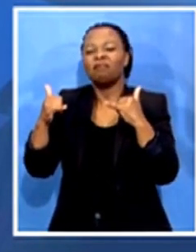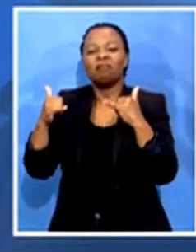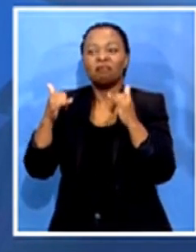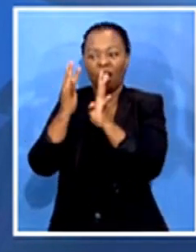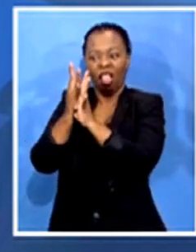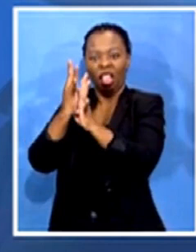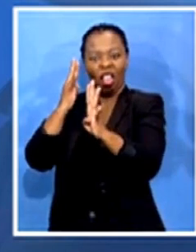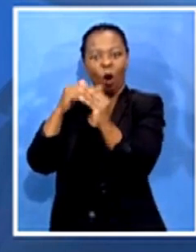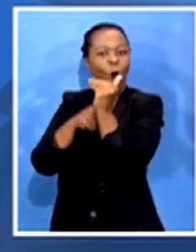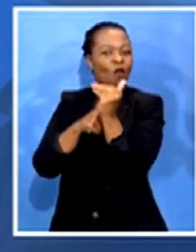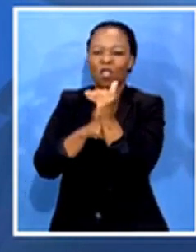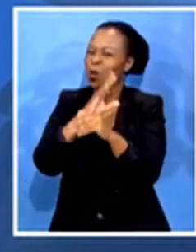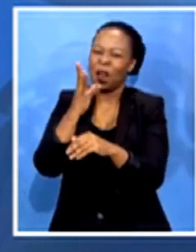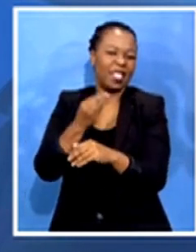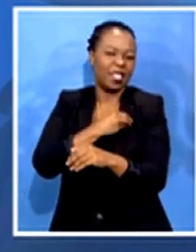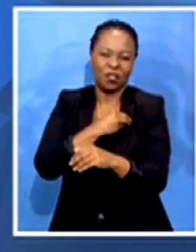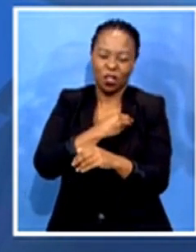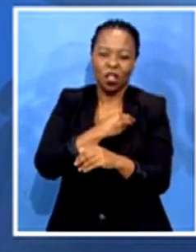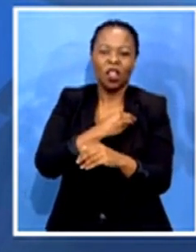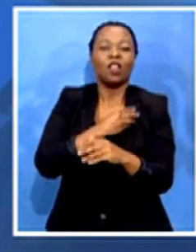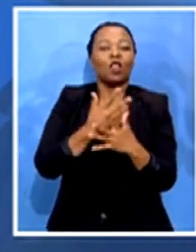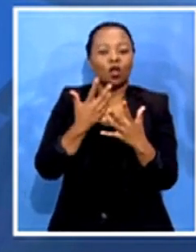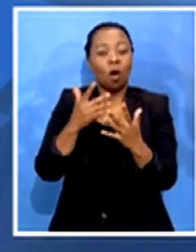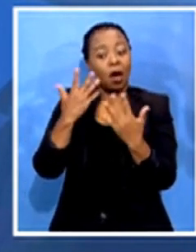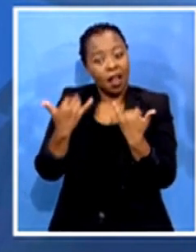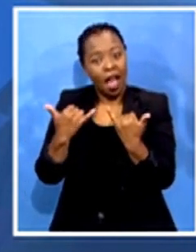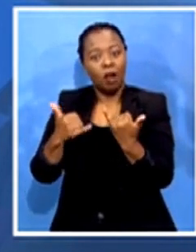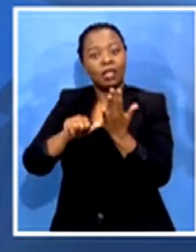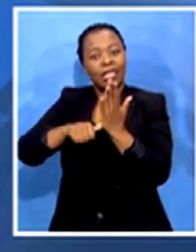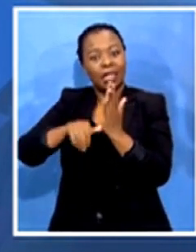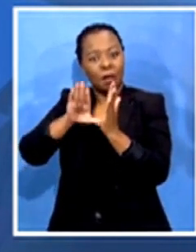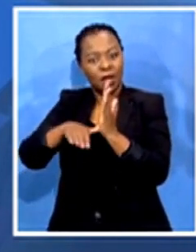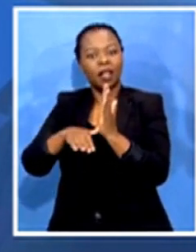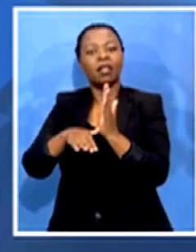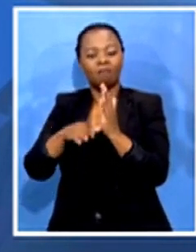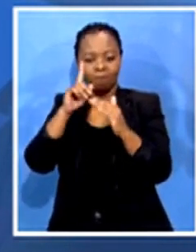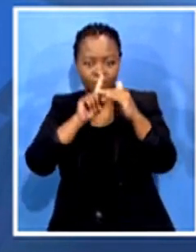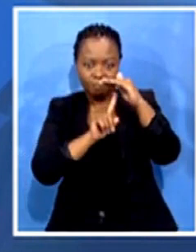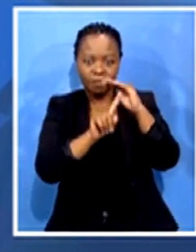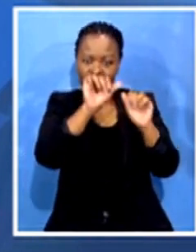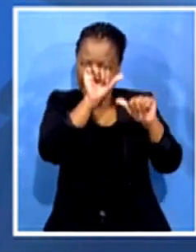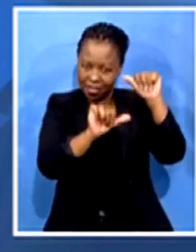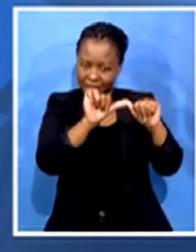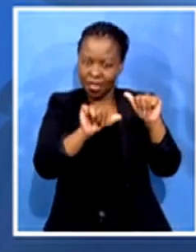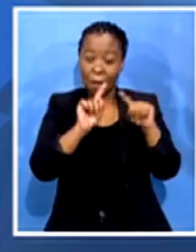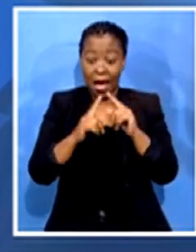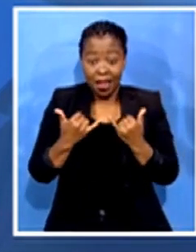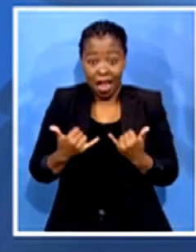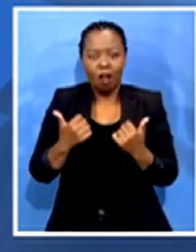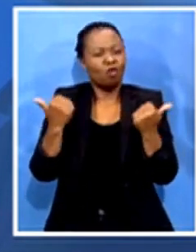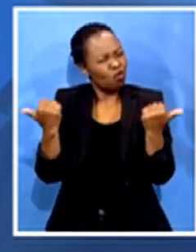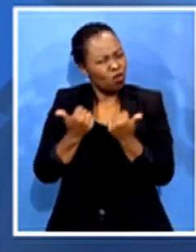the disability grants, they have to go through an assessment, but already we're piloting a system for the old